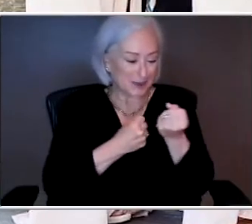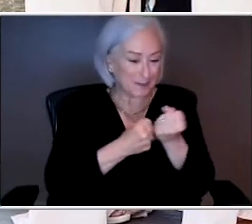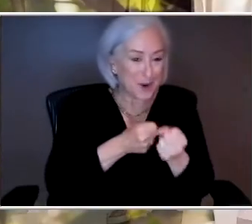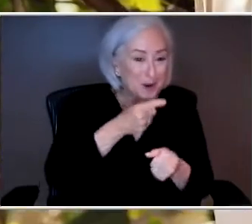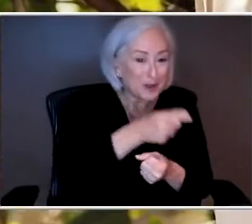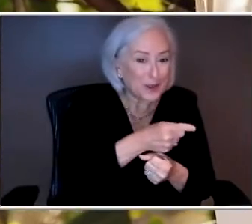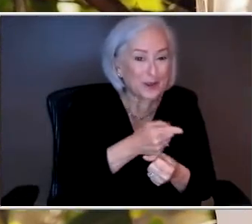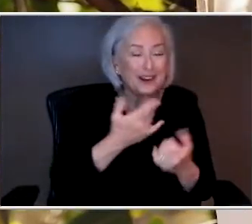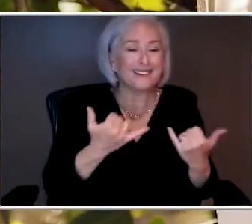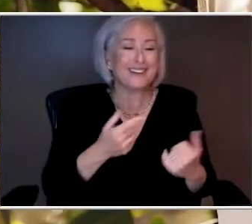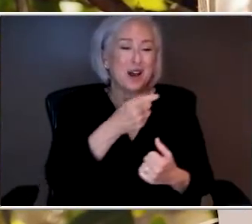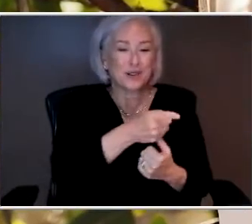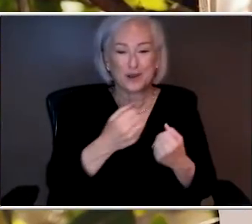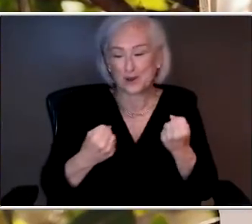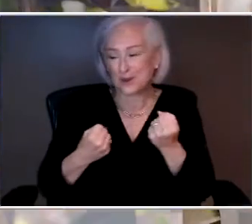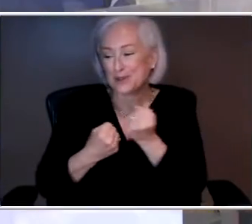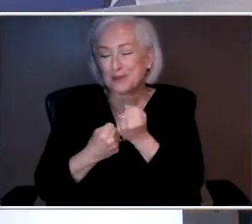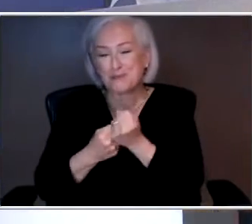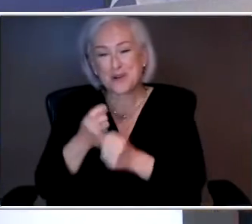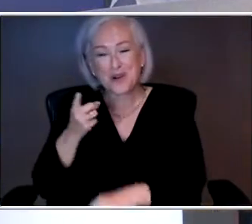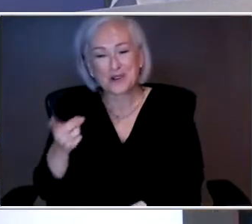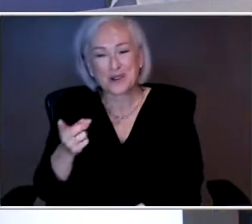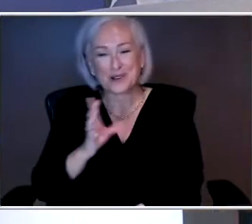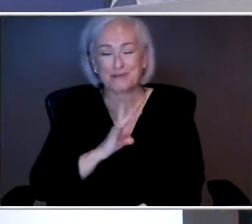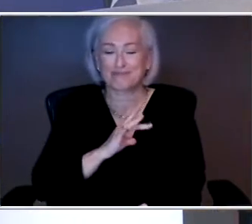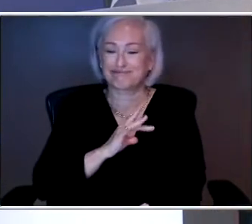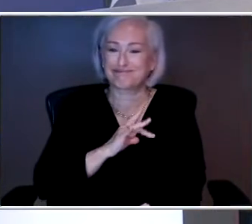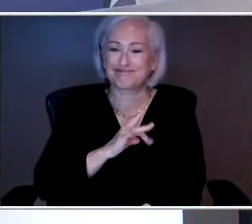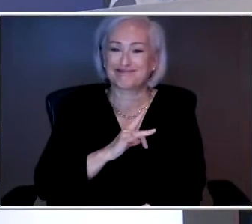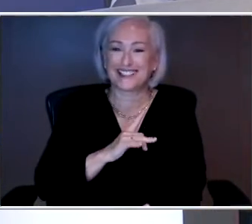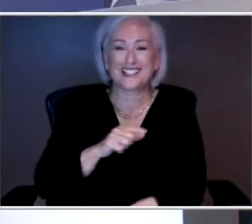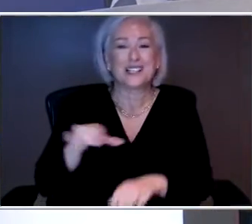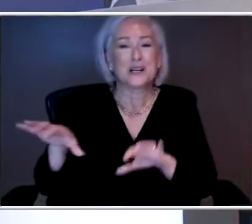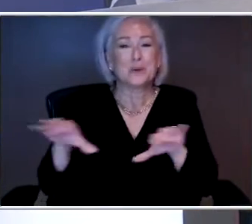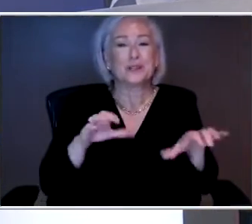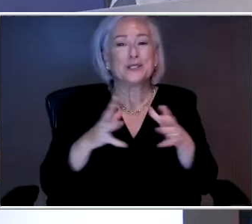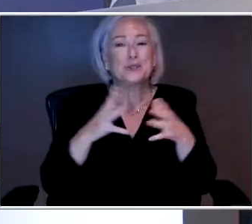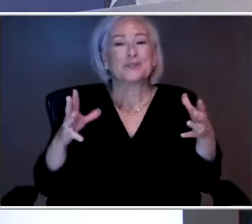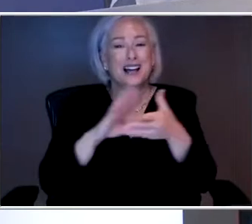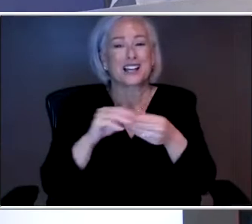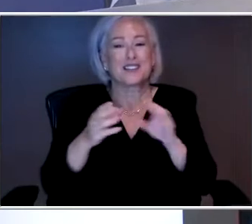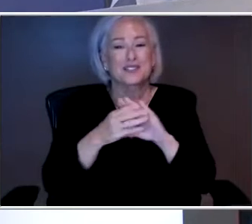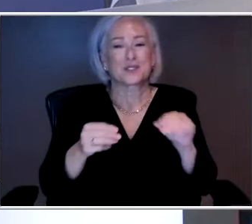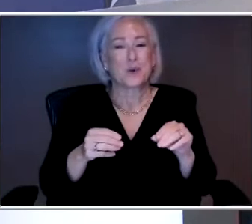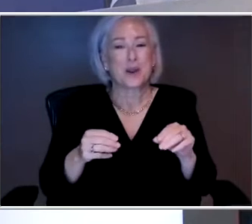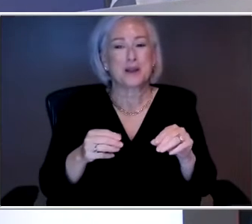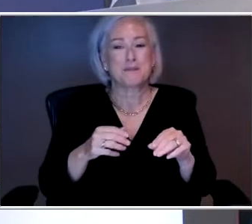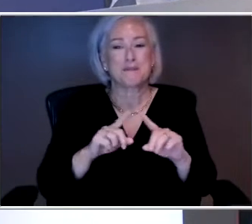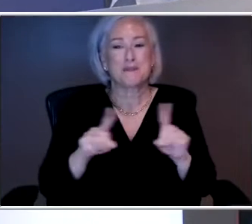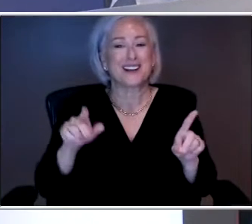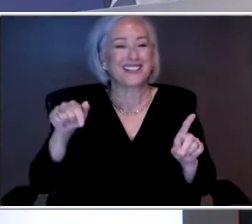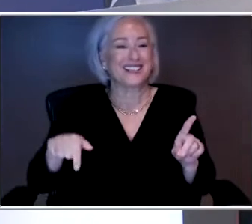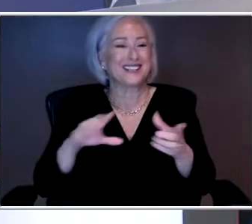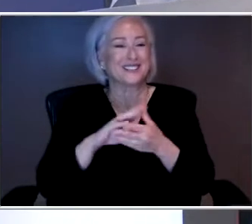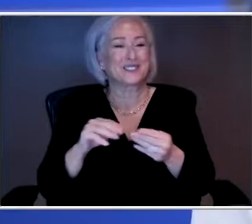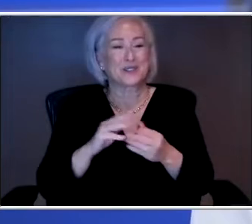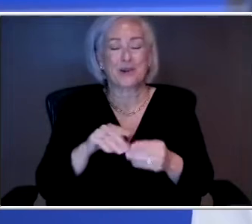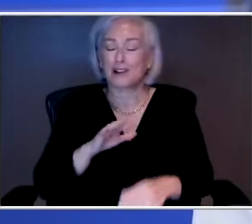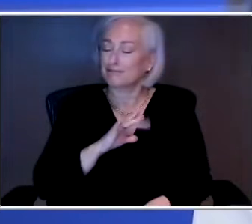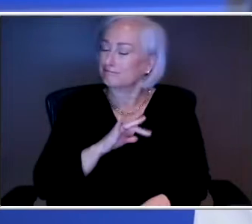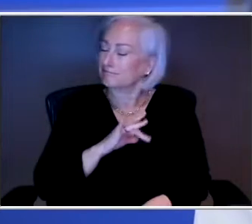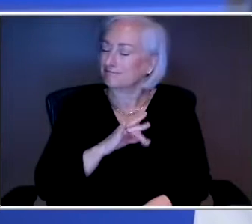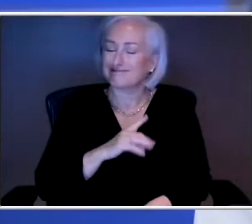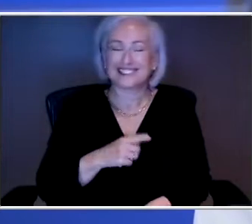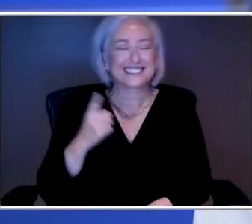Dr. Coomer, just we do a lot of these stories, but thoughts on this one? Kind of fun and pretty cool, huh? This is an amazing